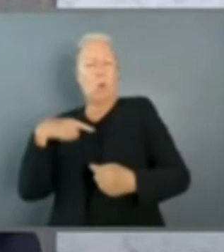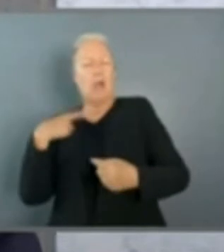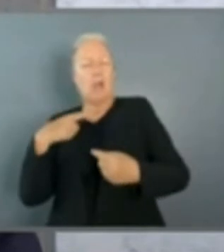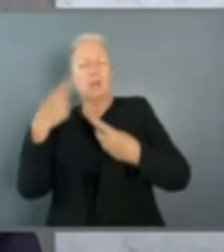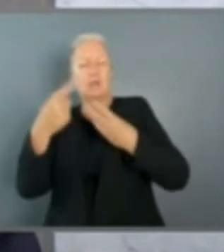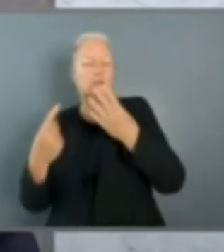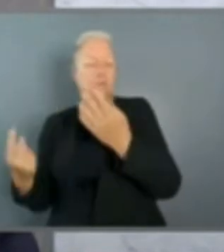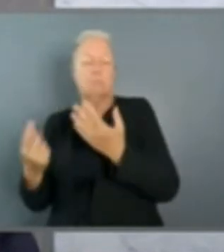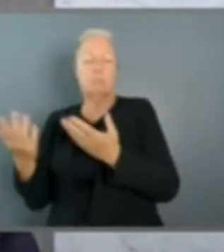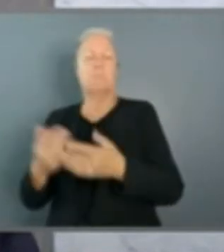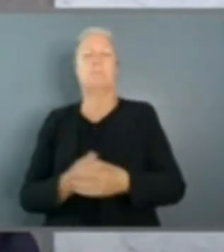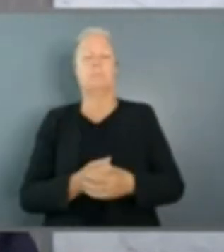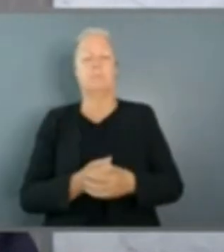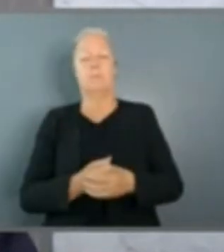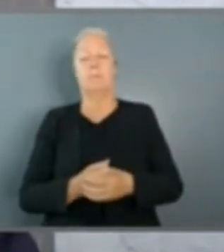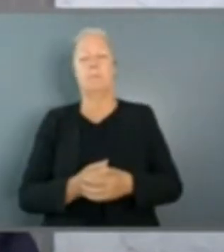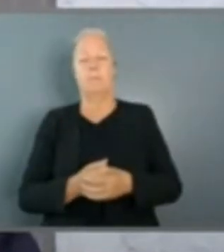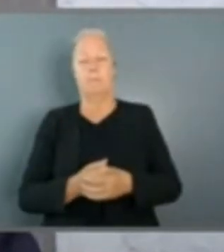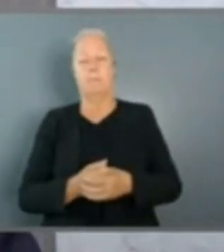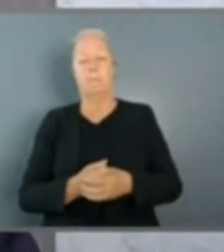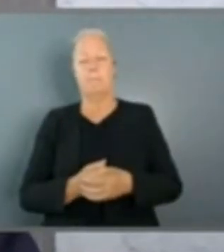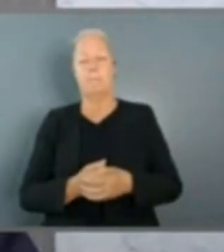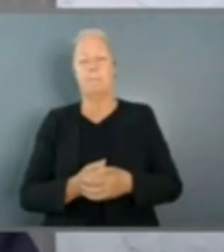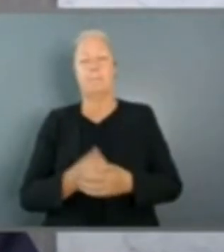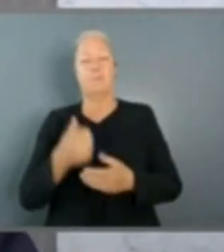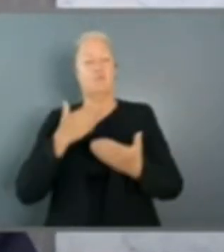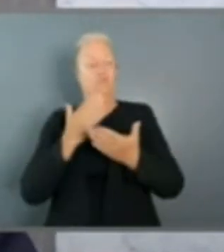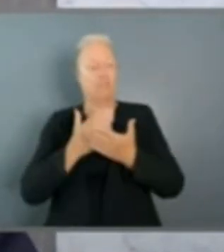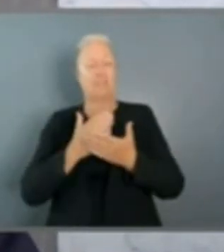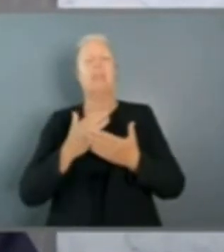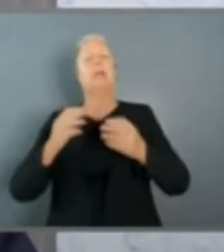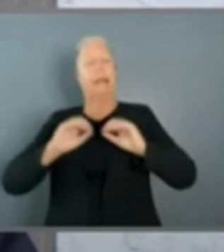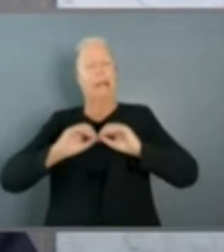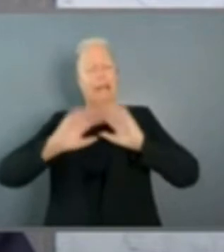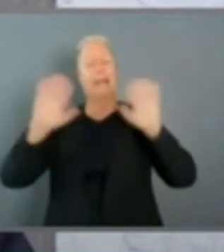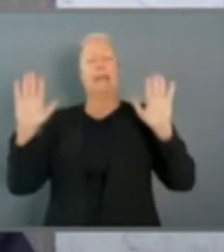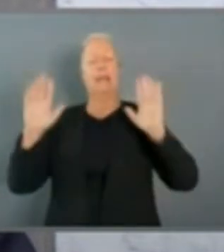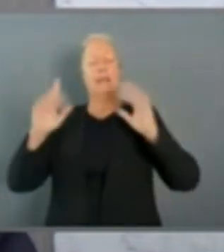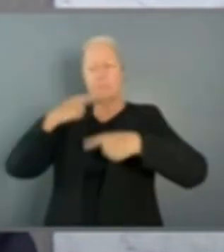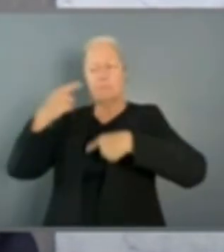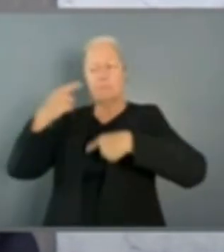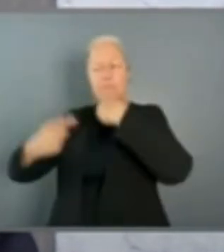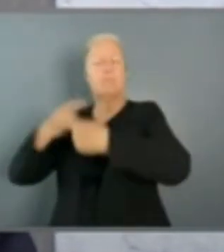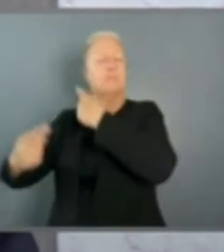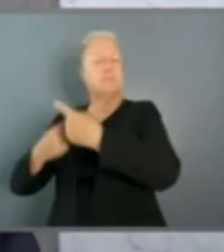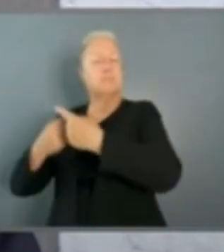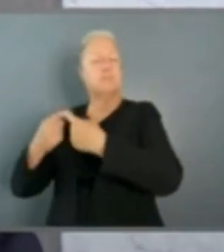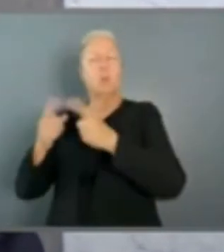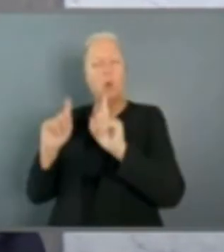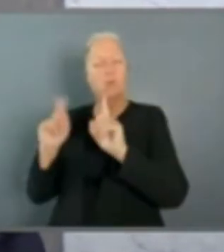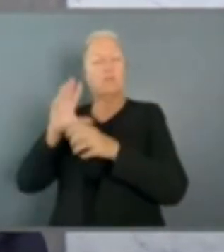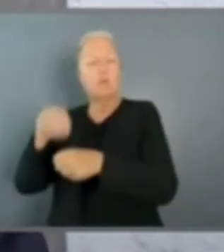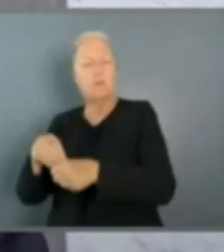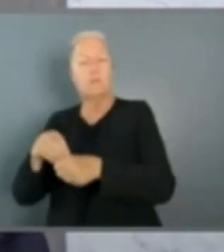and Professor Skerritt have been very clear about the Australian medical experts' view about that, and we're pleased